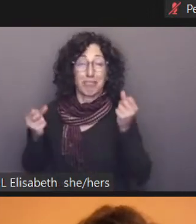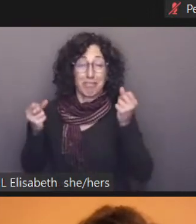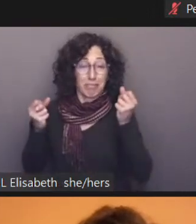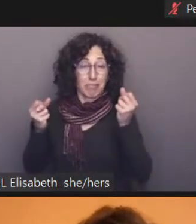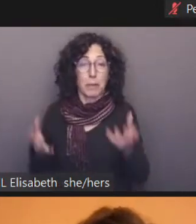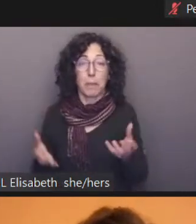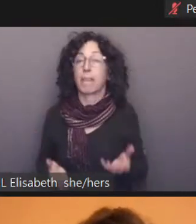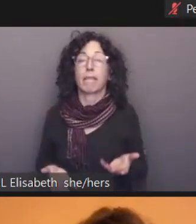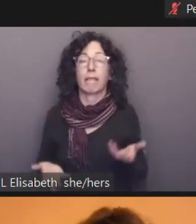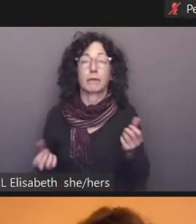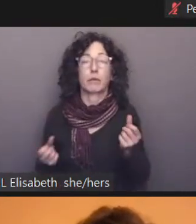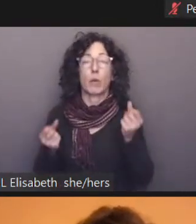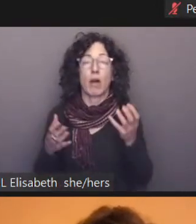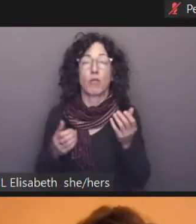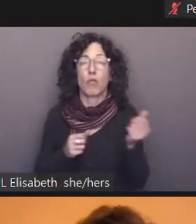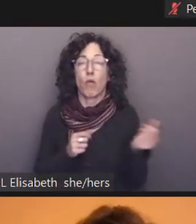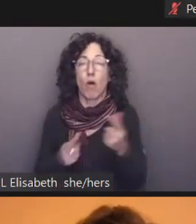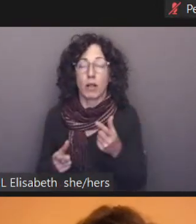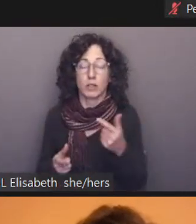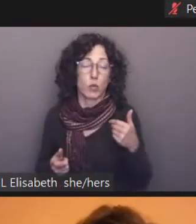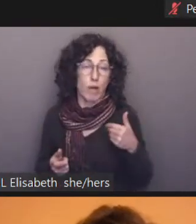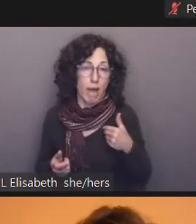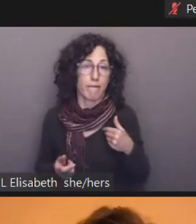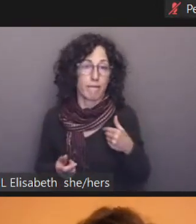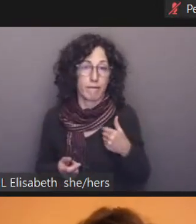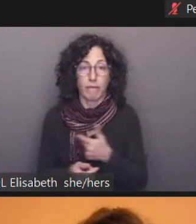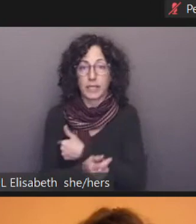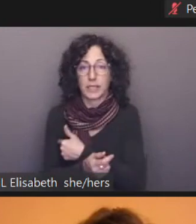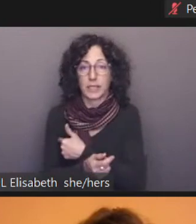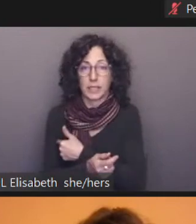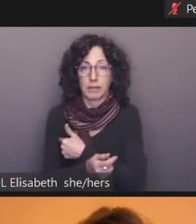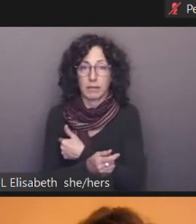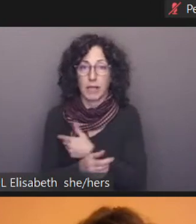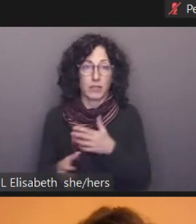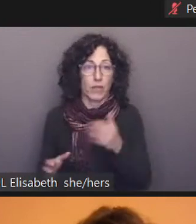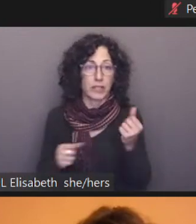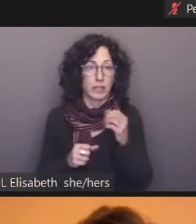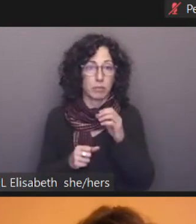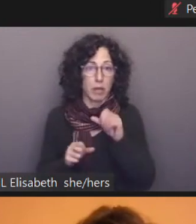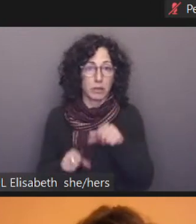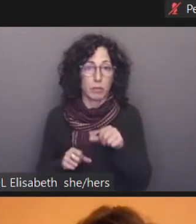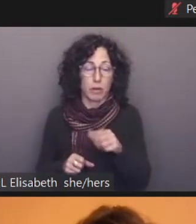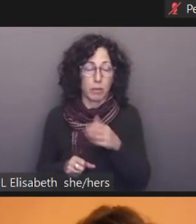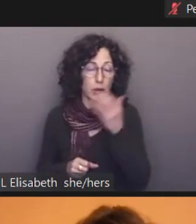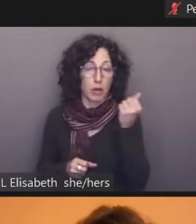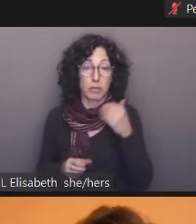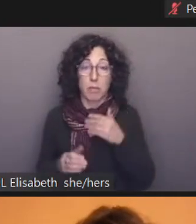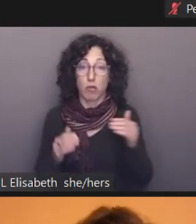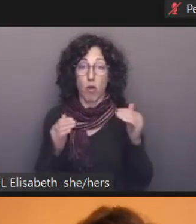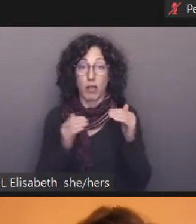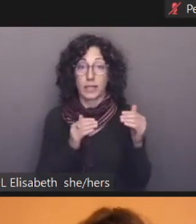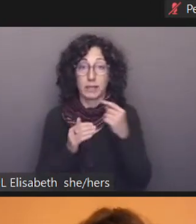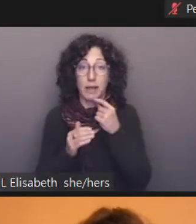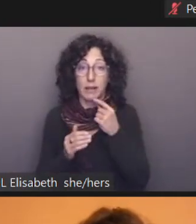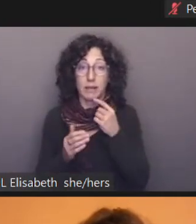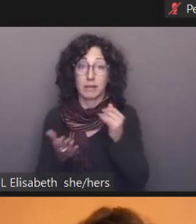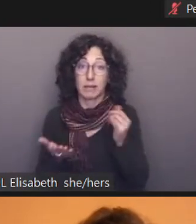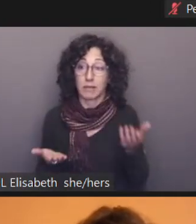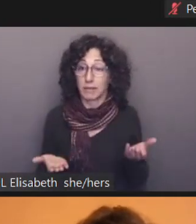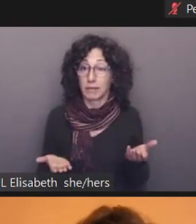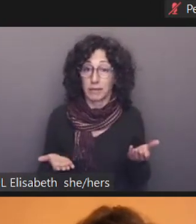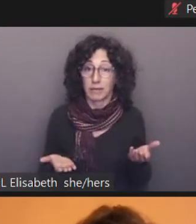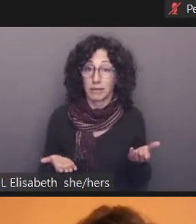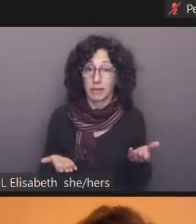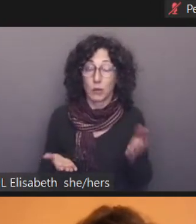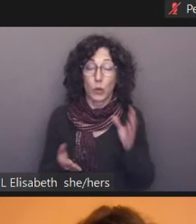coming into San Francisco, to get vaccinated as possible, because as my colleagues have said, that is how we will protect